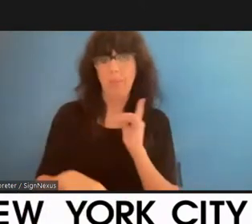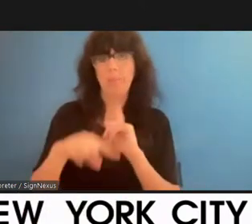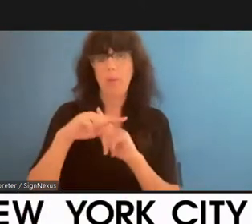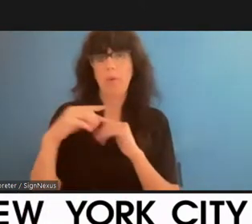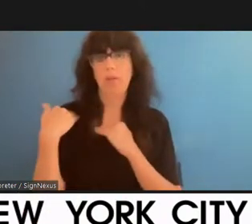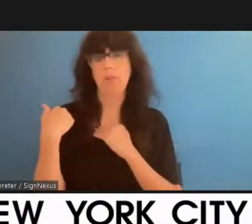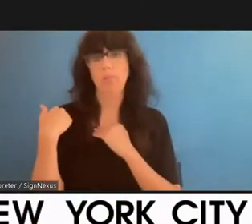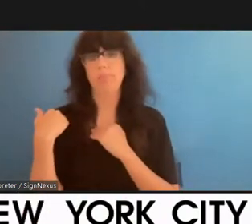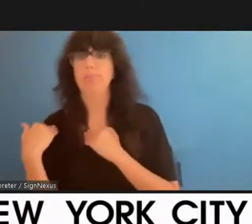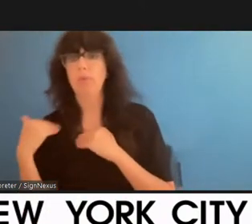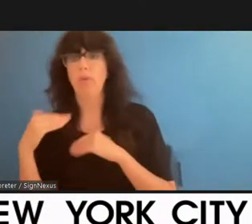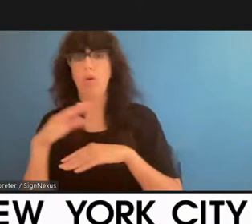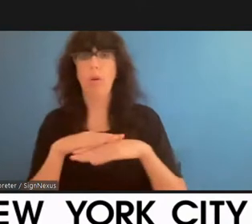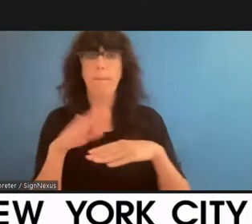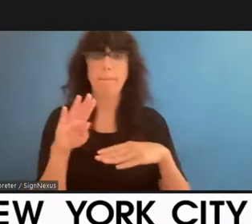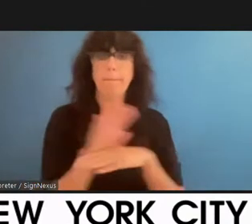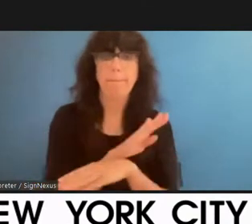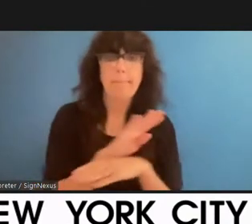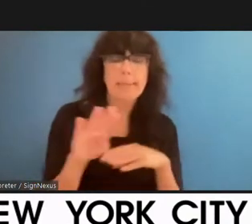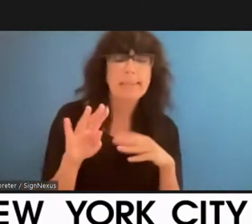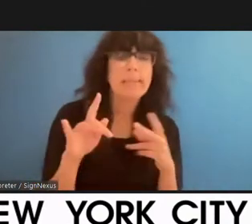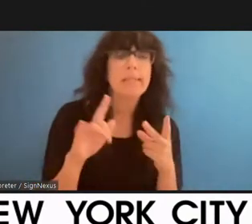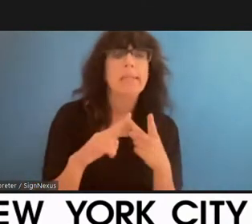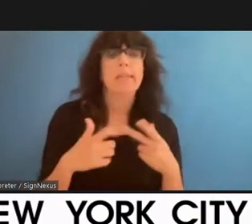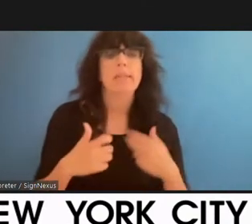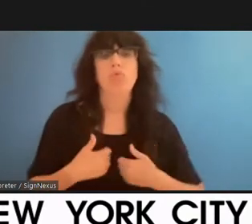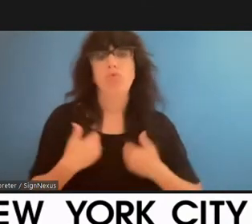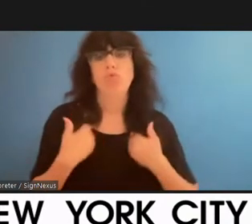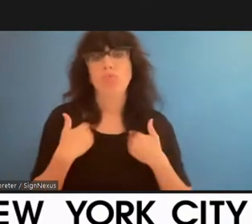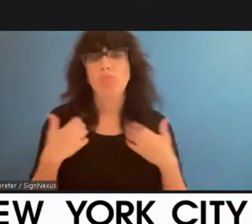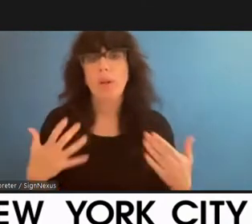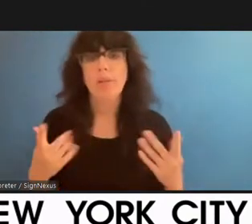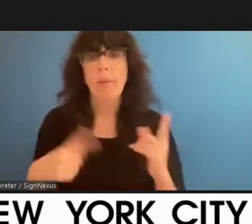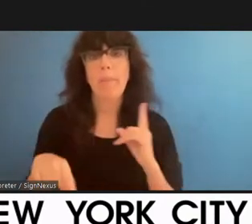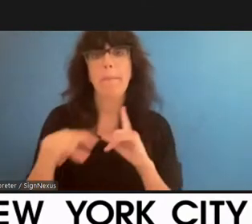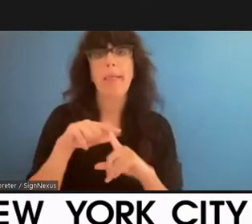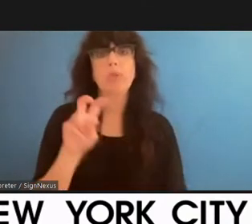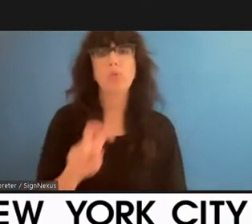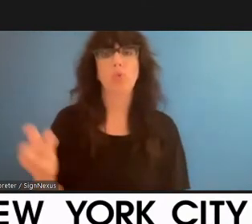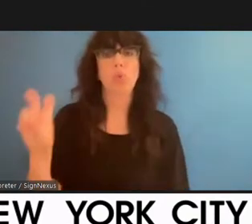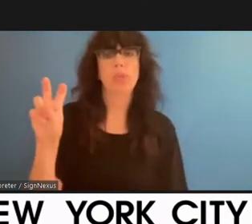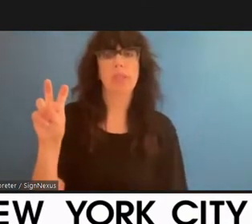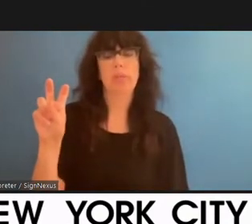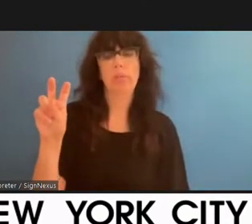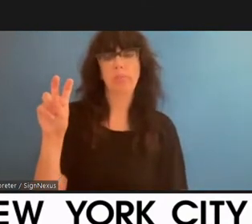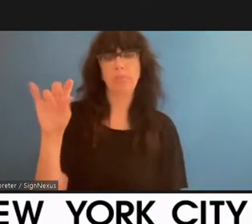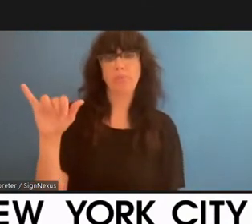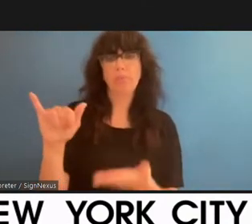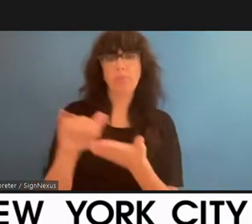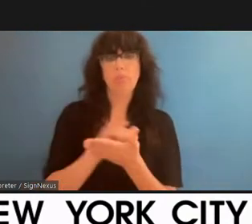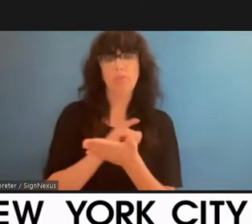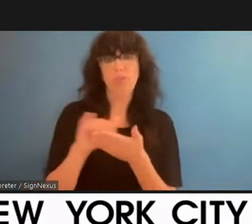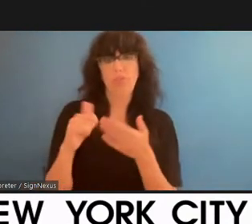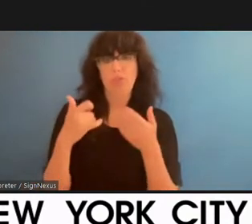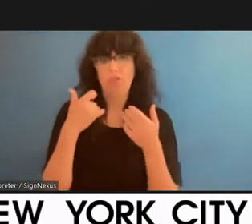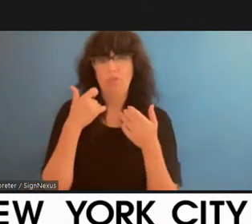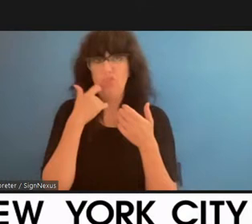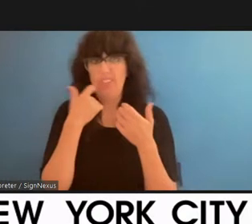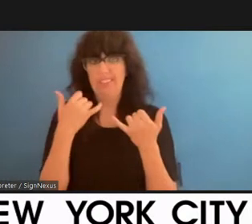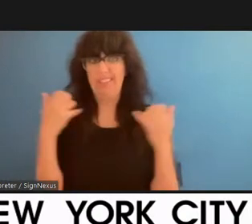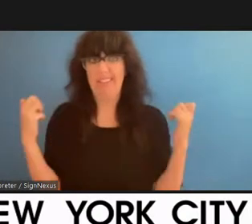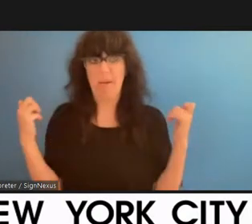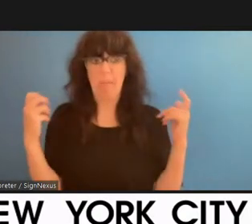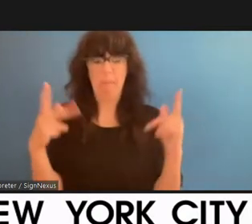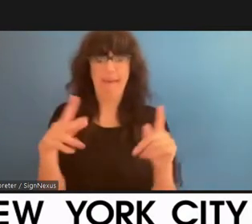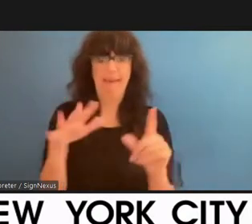our business community on our residents and on tourism new york city is just getting back on its feet following the coveted